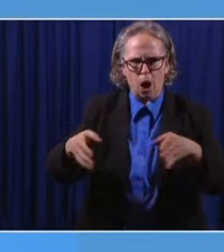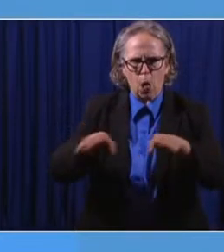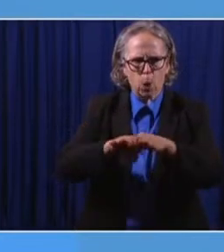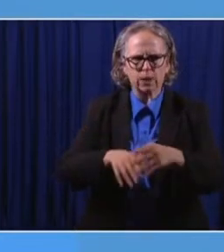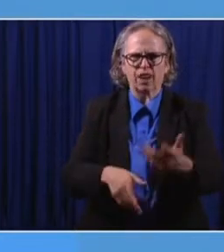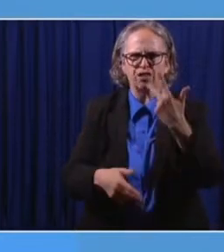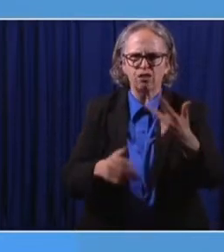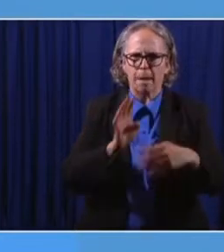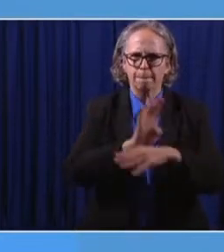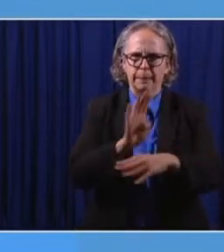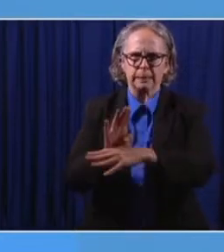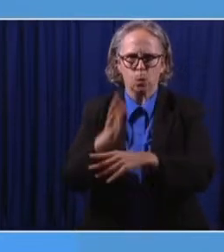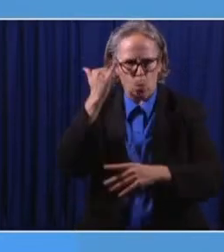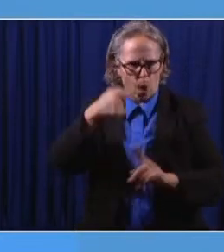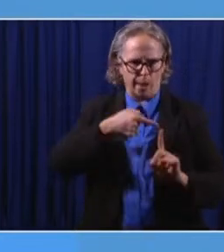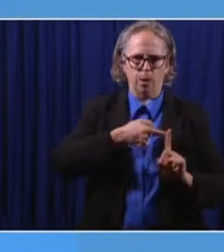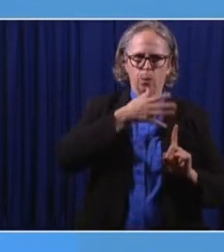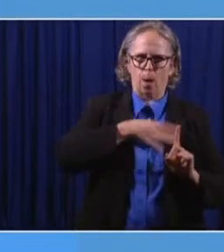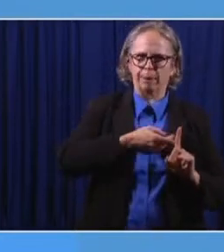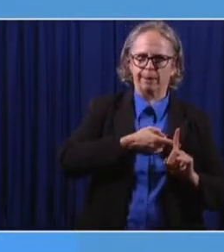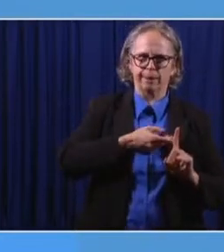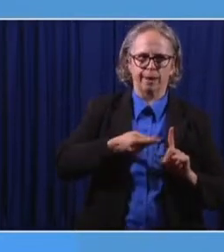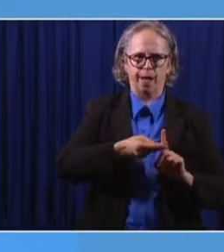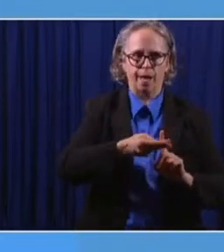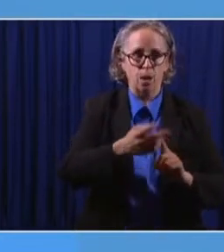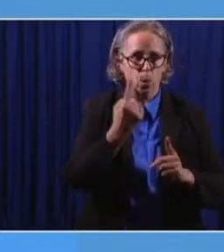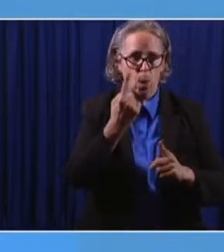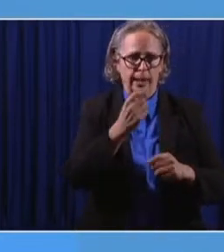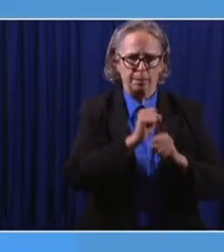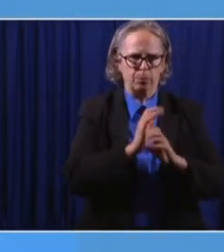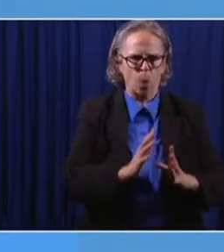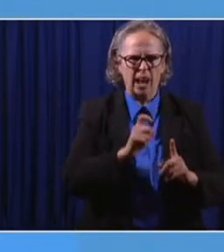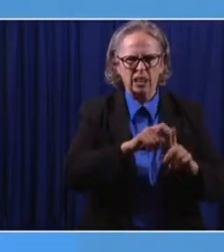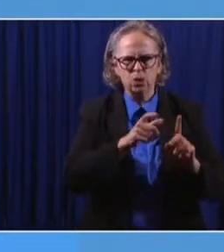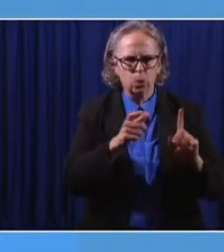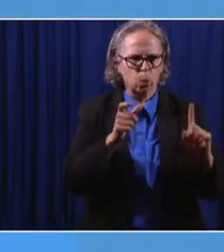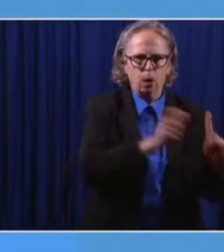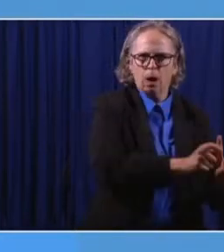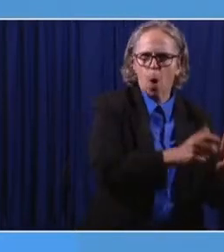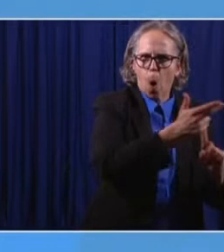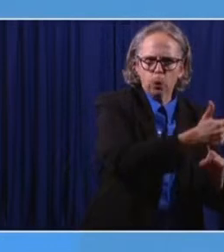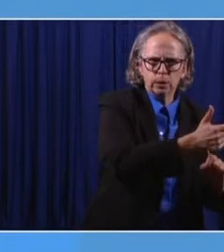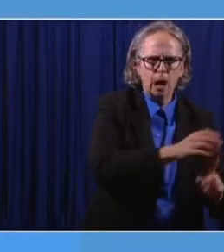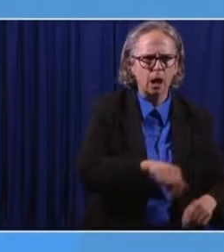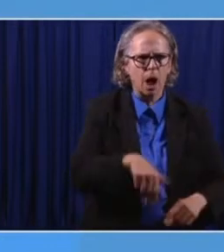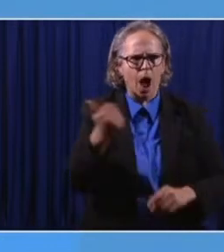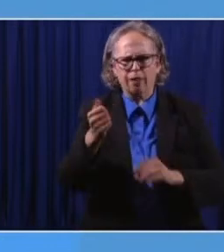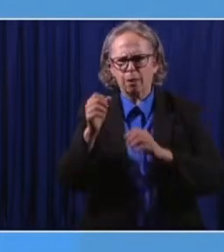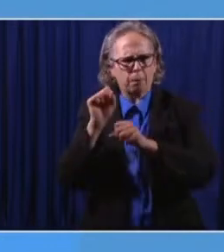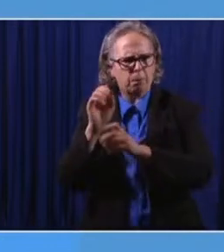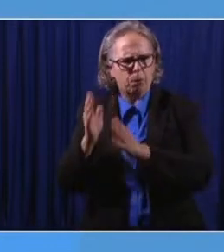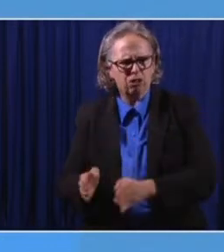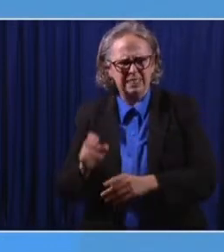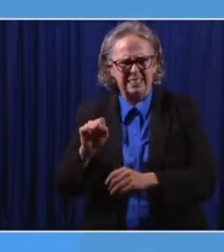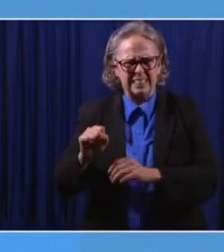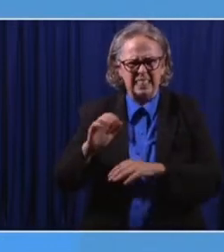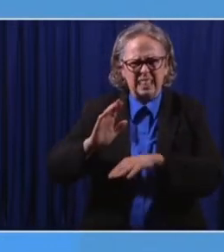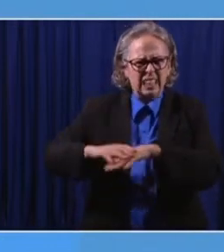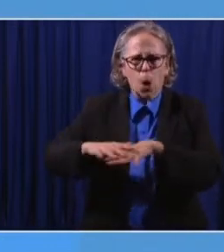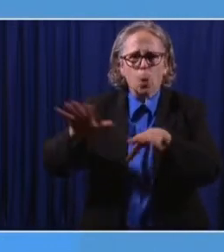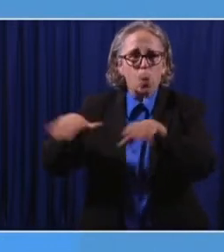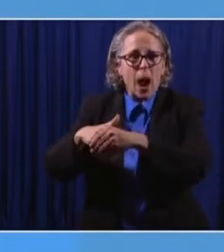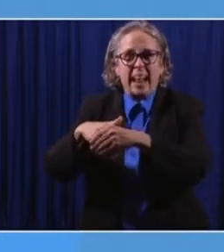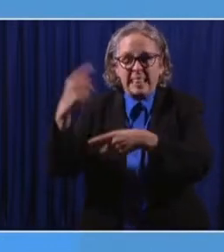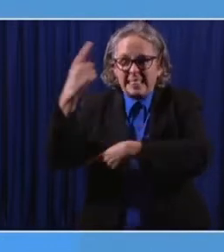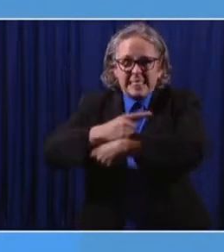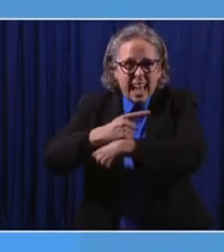in a hotel room, and another was told on her wedding day that she faced possible quarantine. And the daughter from the car ride, who was trying to get her